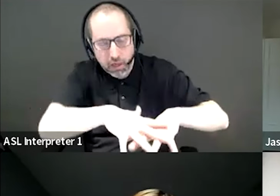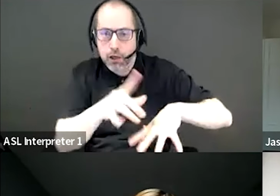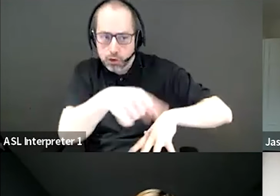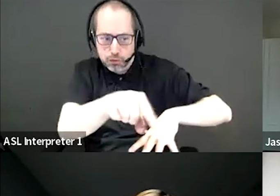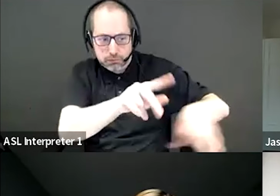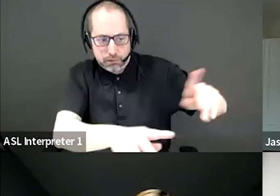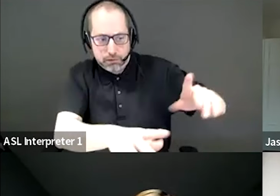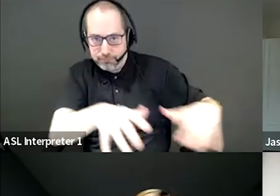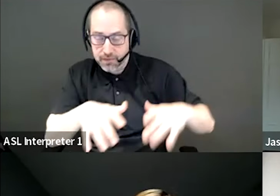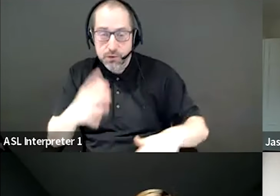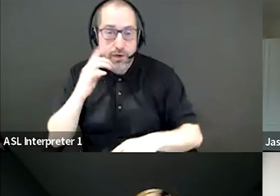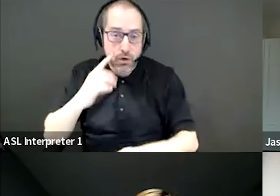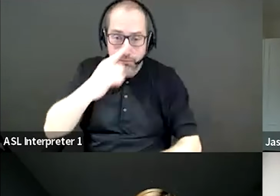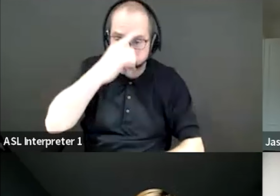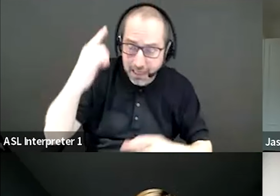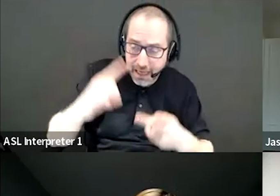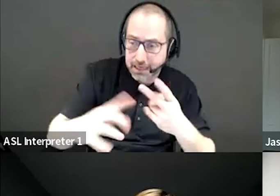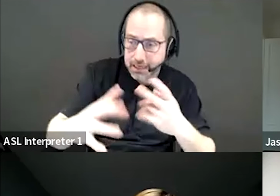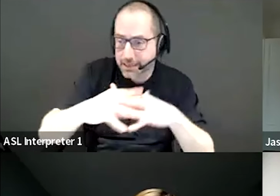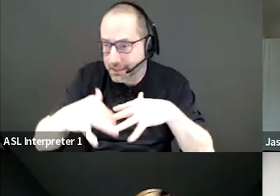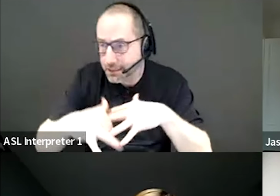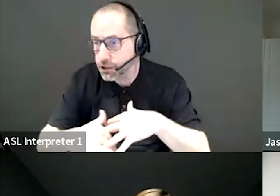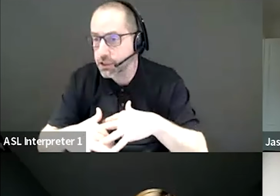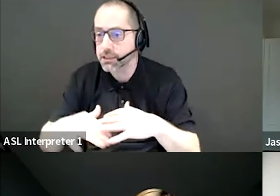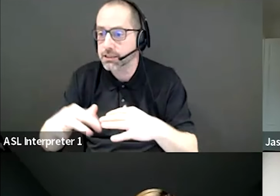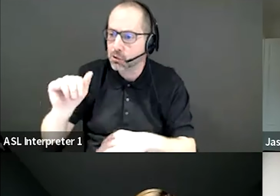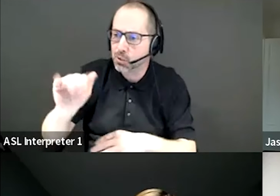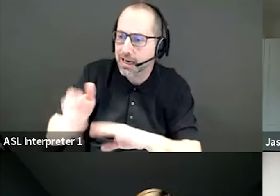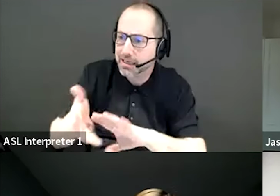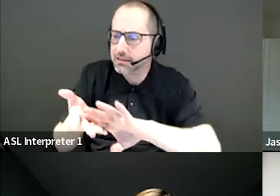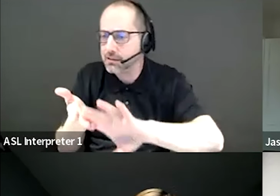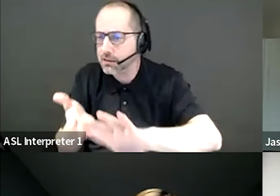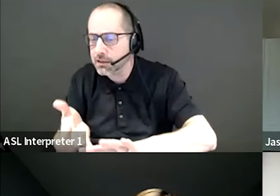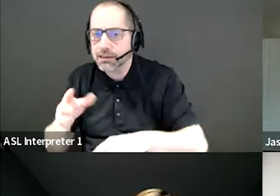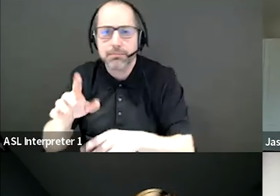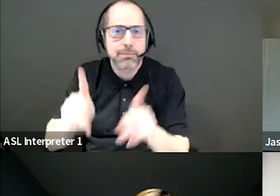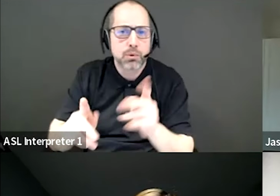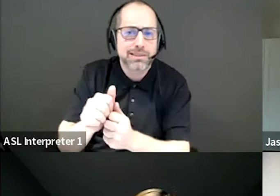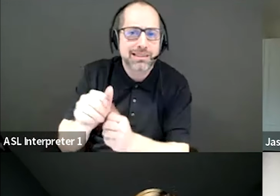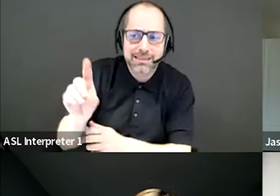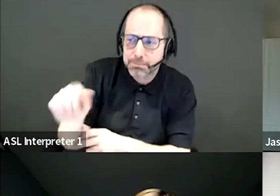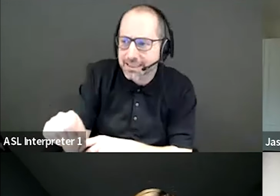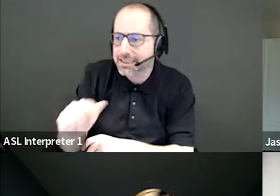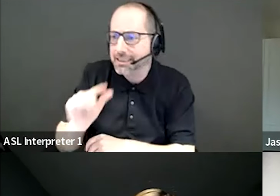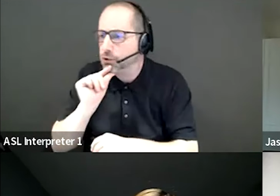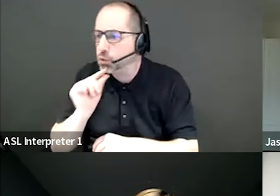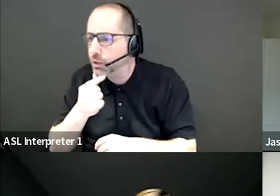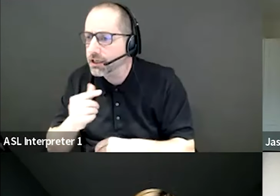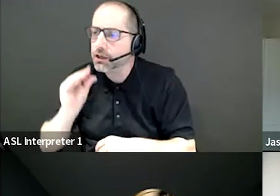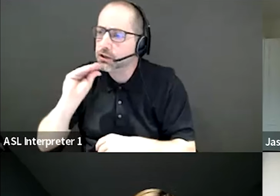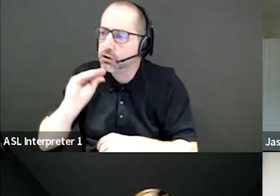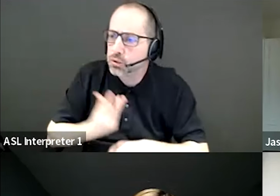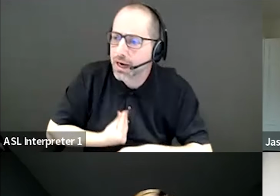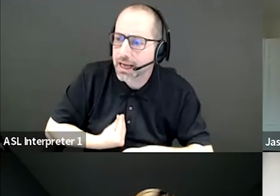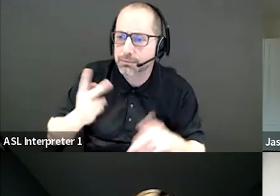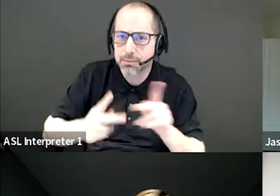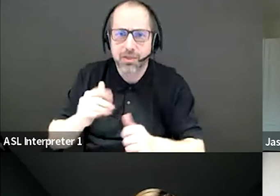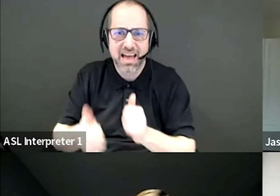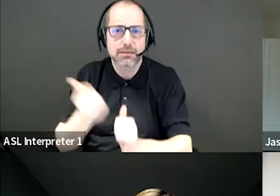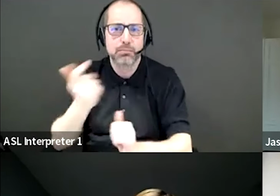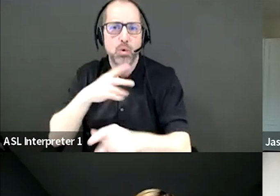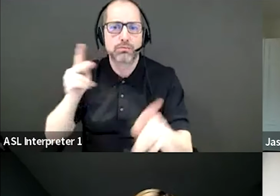Black, Indigenous, racialized, queer and trans folks, people with disabilities, marginalized folks are oftentimes the most targeted for sexual violence and